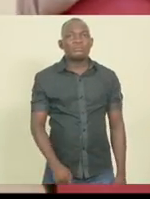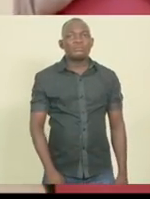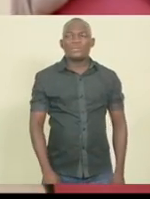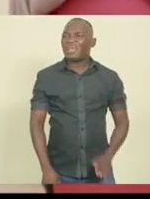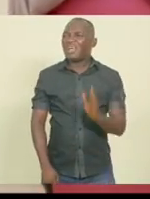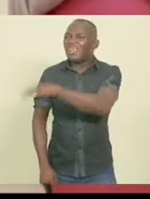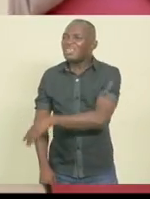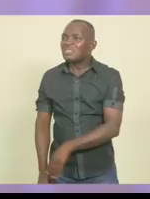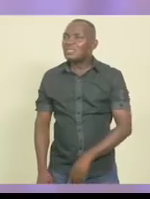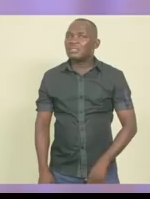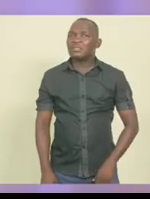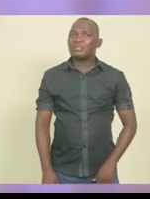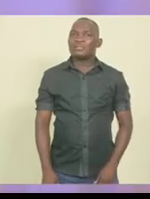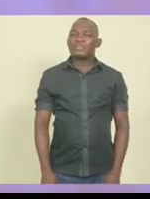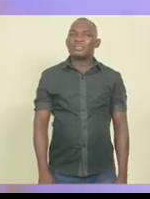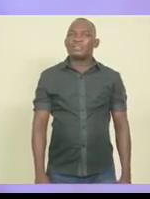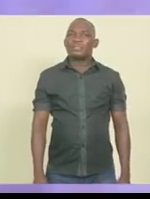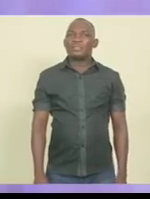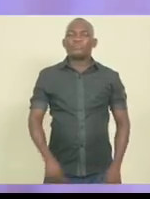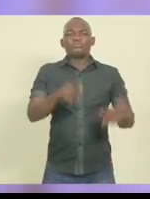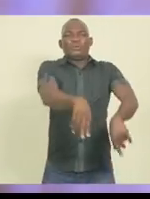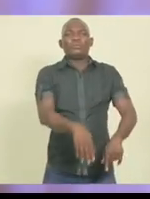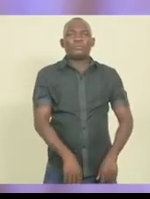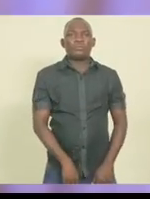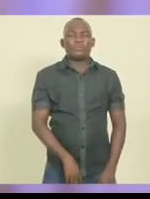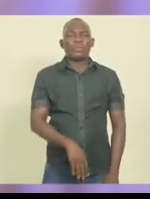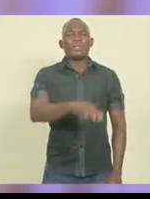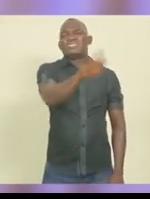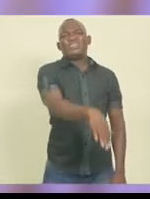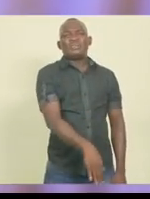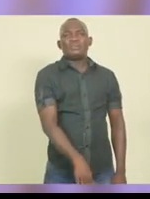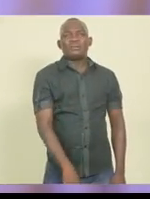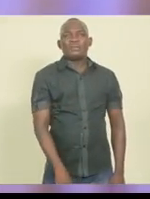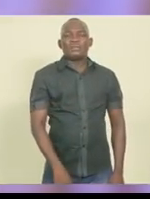It's because Mama then. It's because Mama then. Stand there.